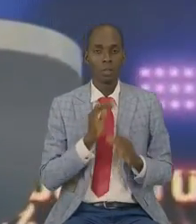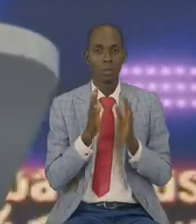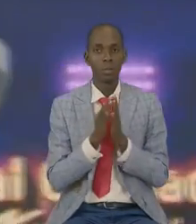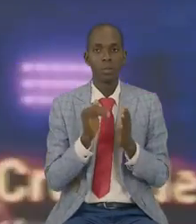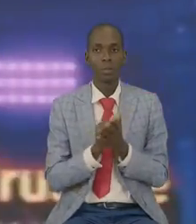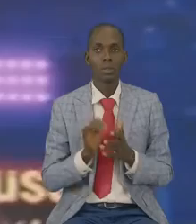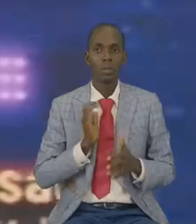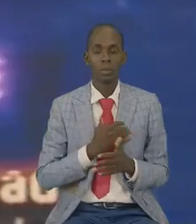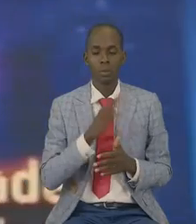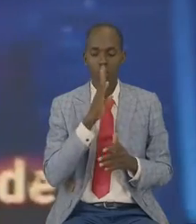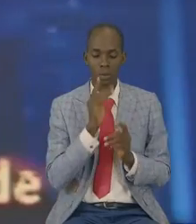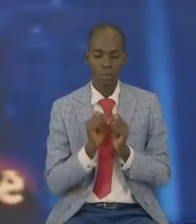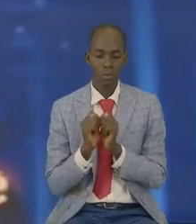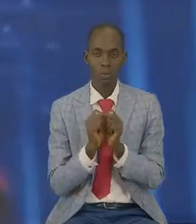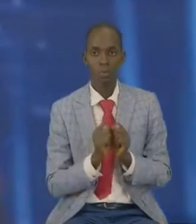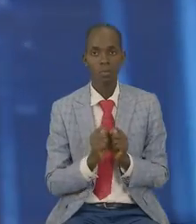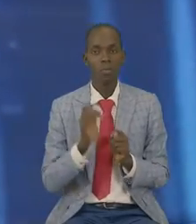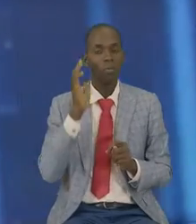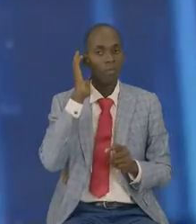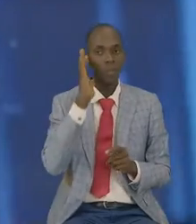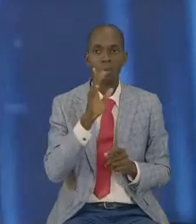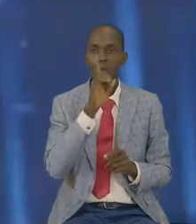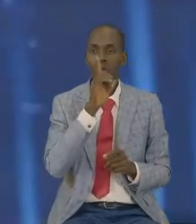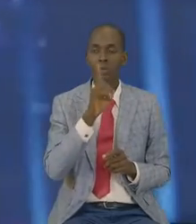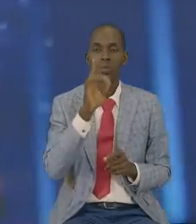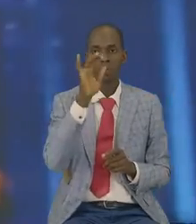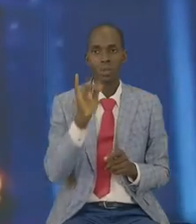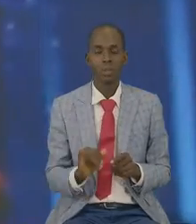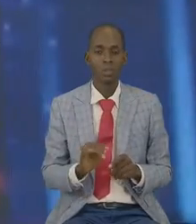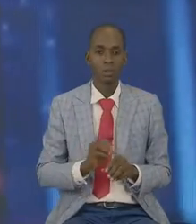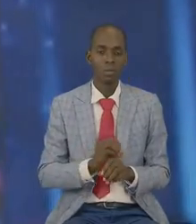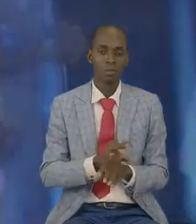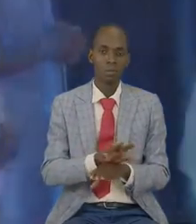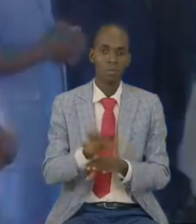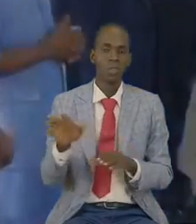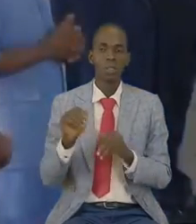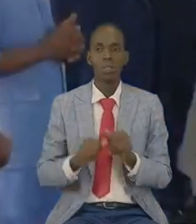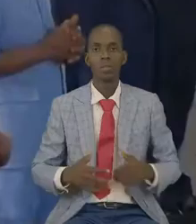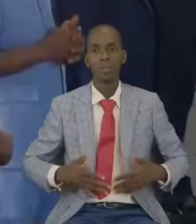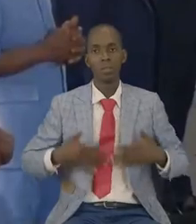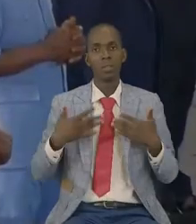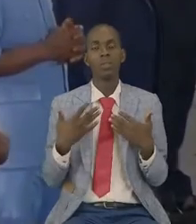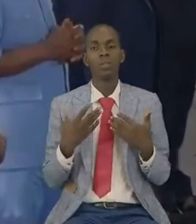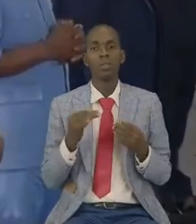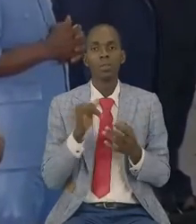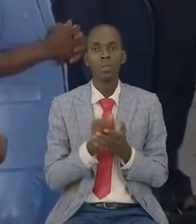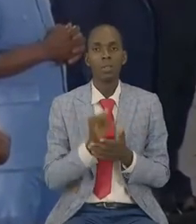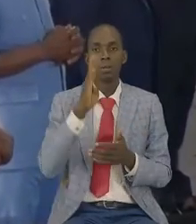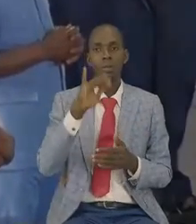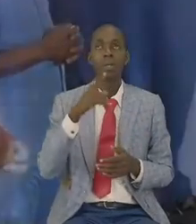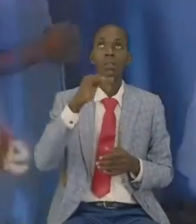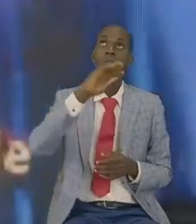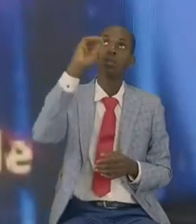being together will actually impact every life, so that by the grace of